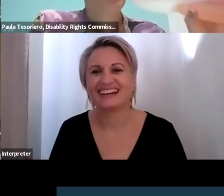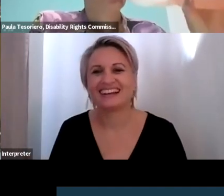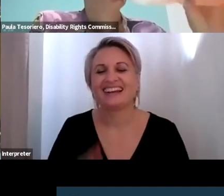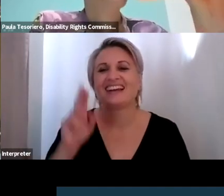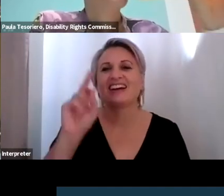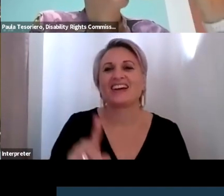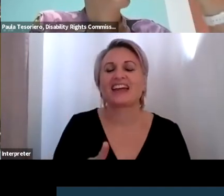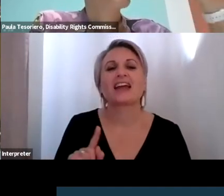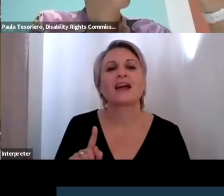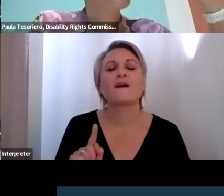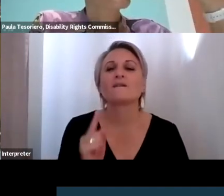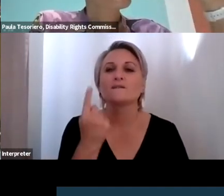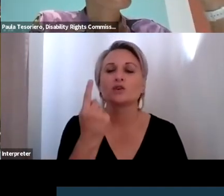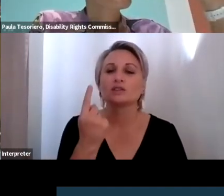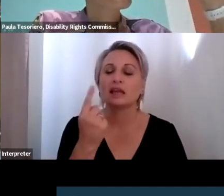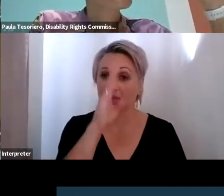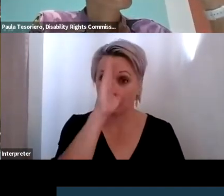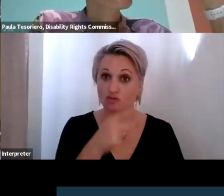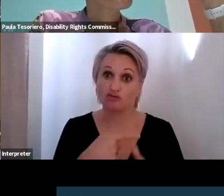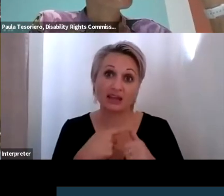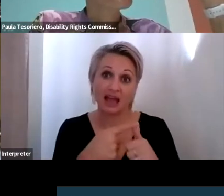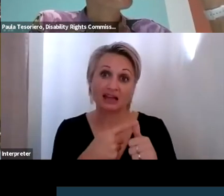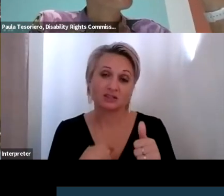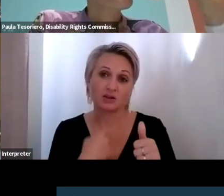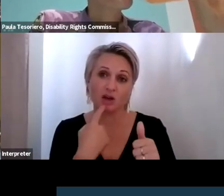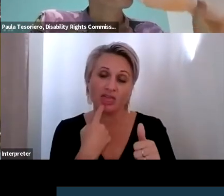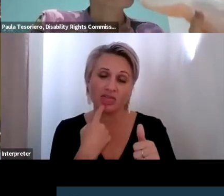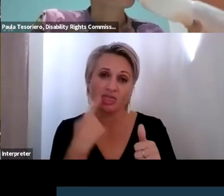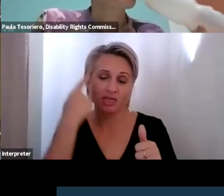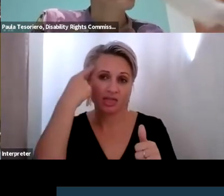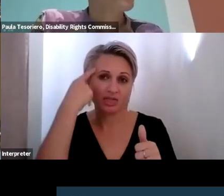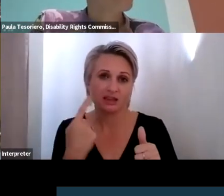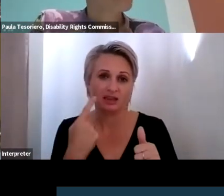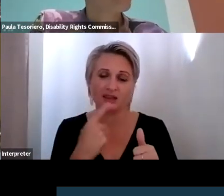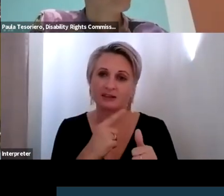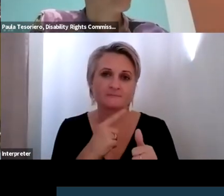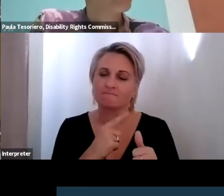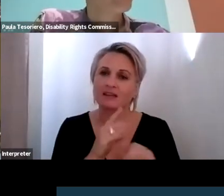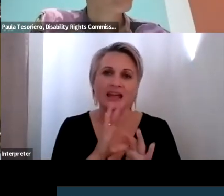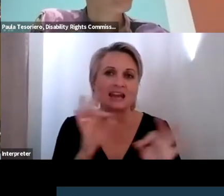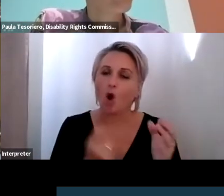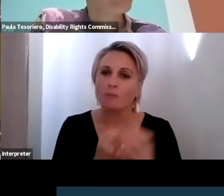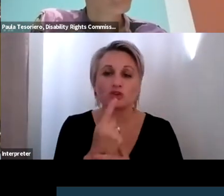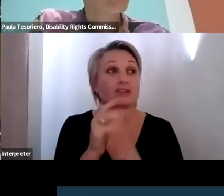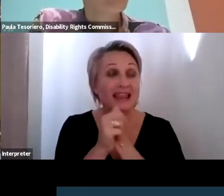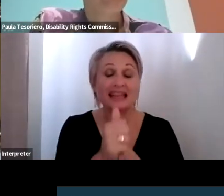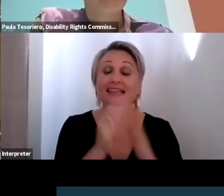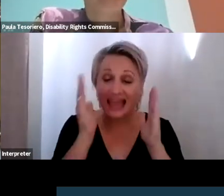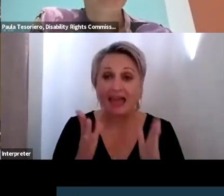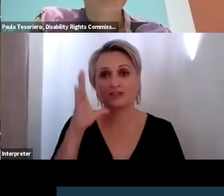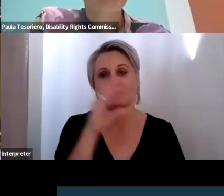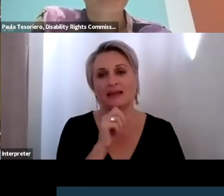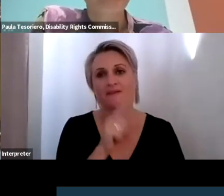Firstly, in a direct answer to the question, I think it's got no chance unless the leaders themselves absolutely believe in it and